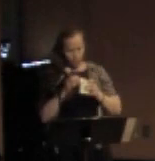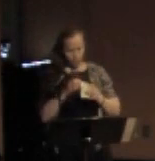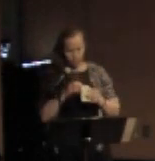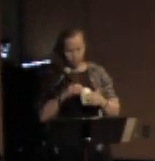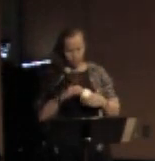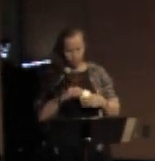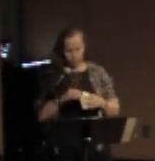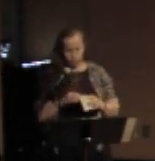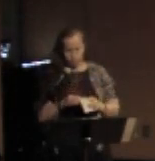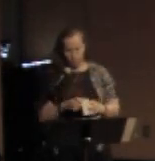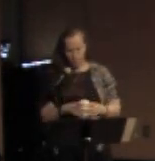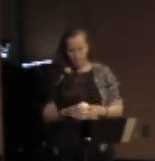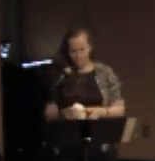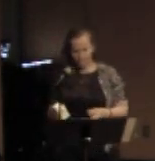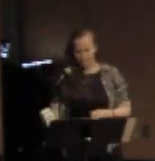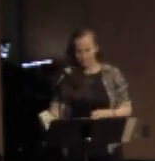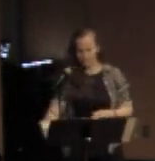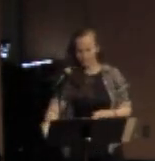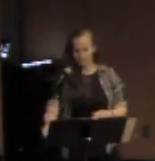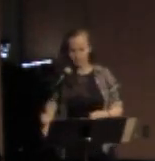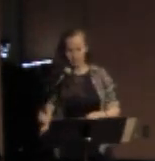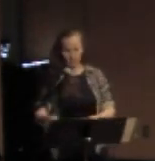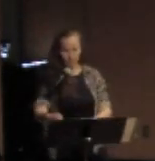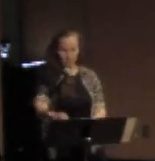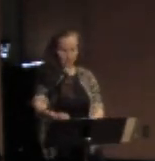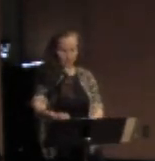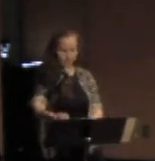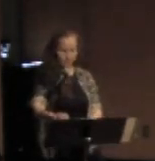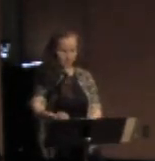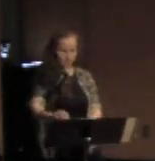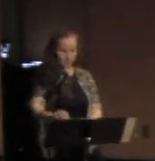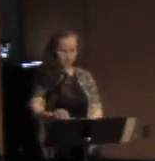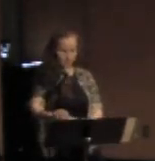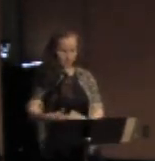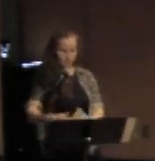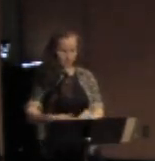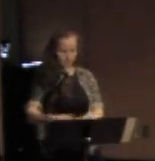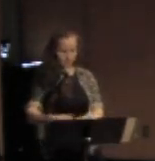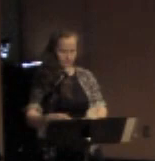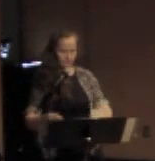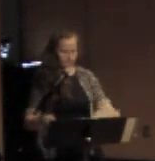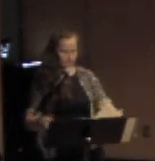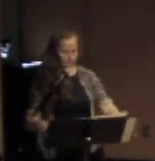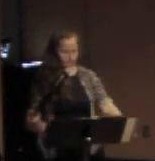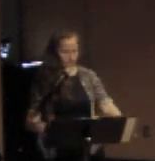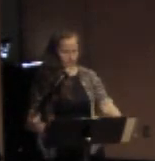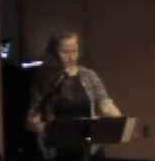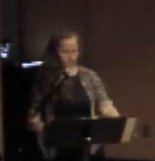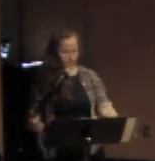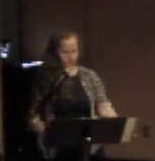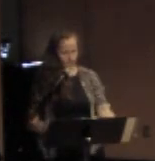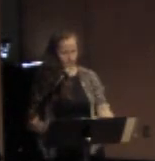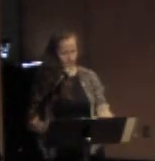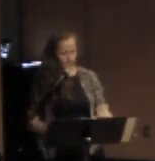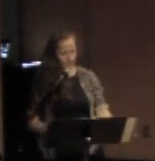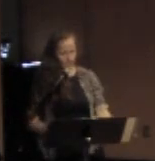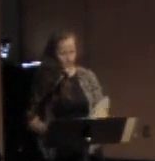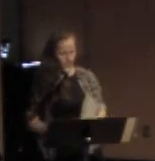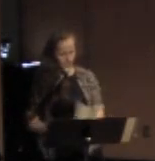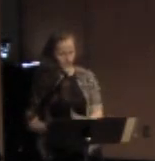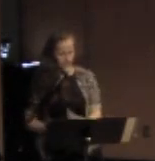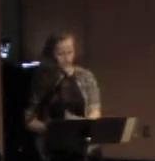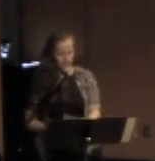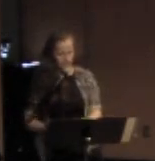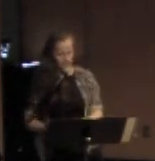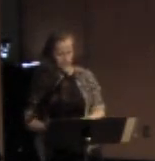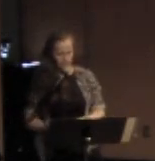on she looks at the young man who lies there with his eyes shut she goes out the door to the left comes back in with a bag she opens a drawer in